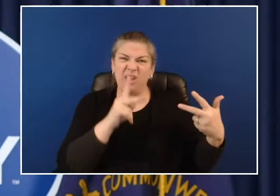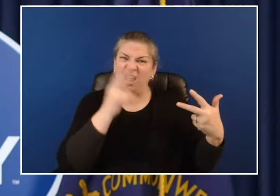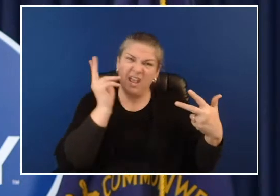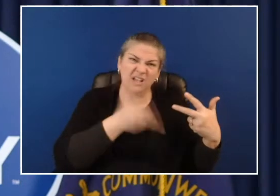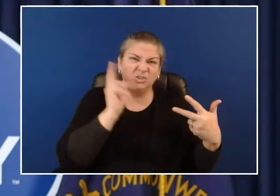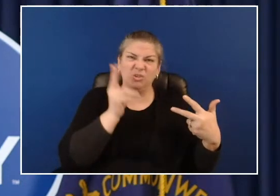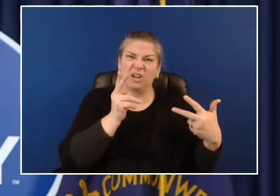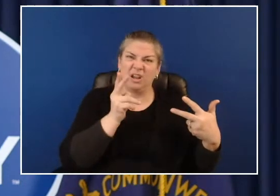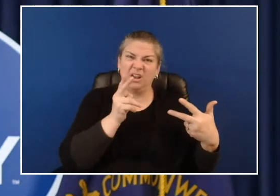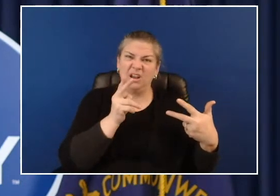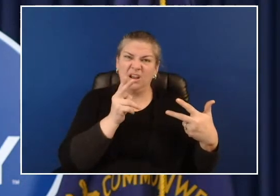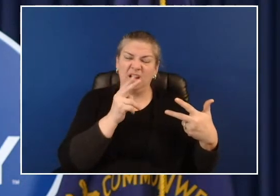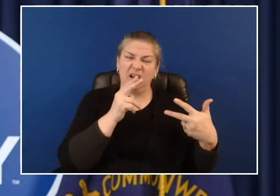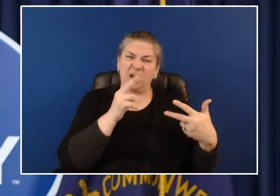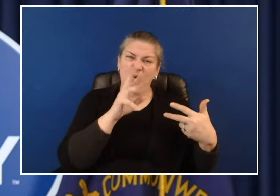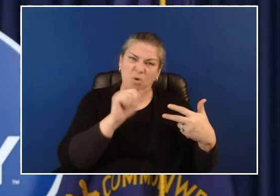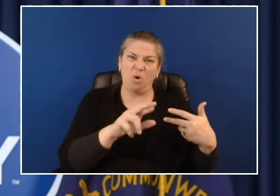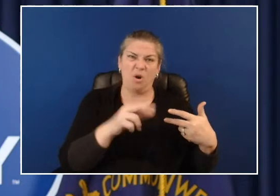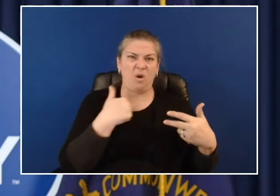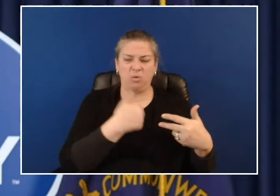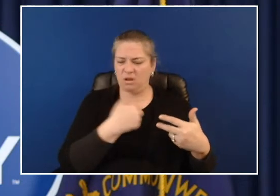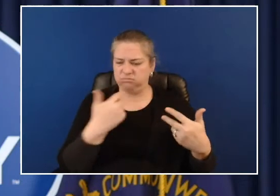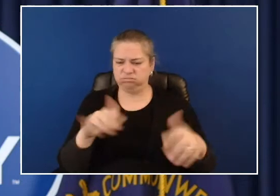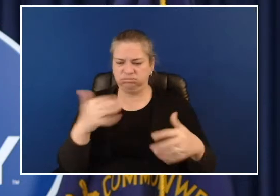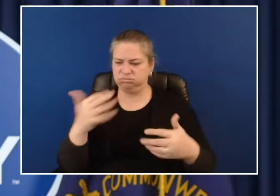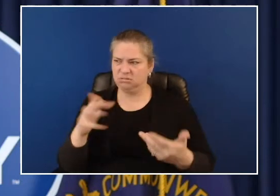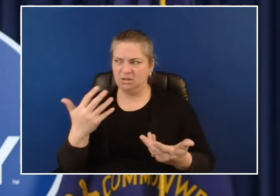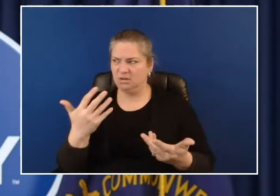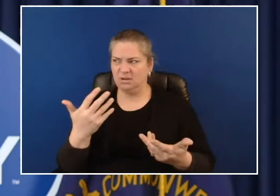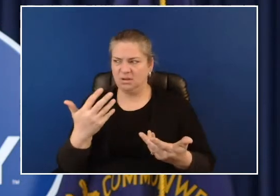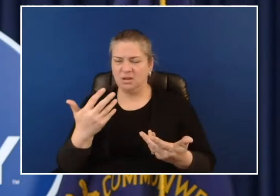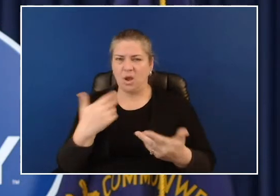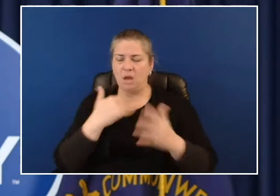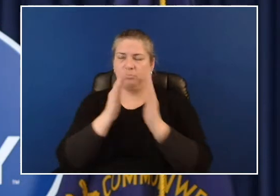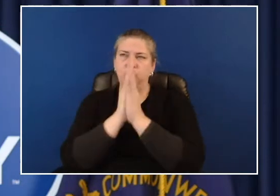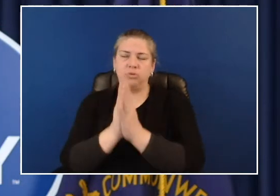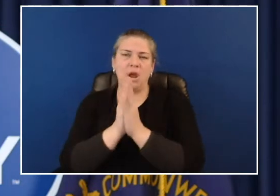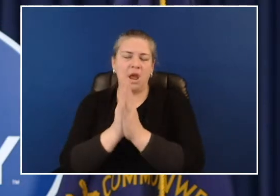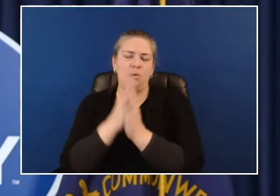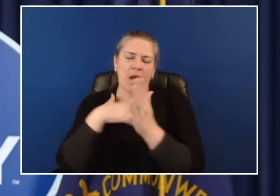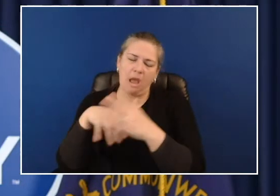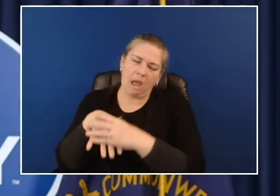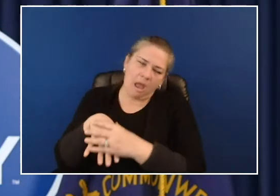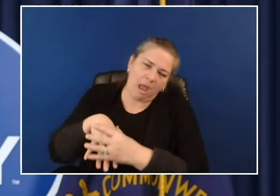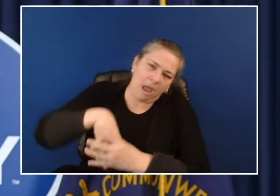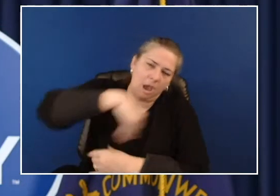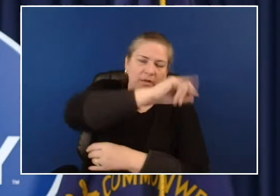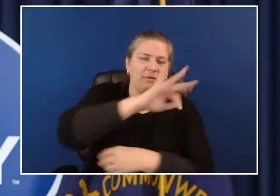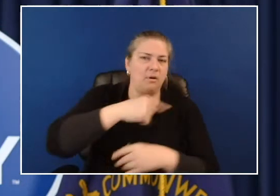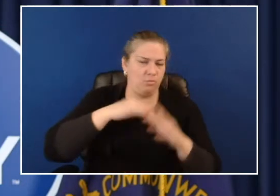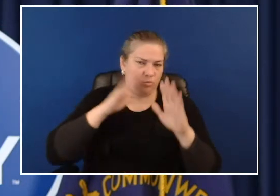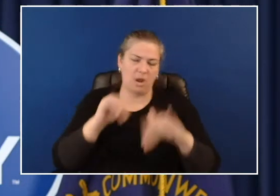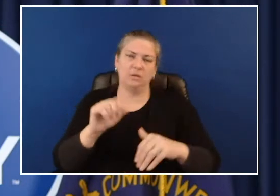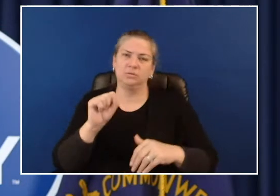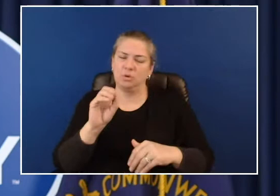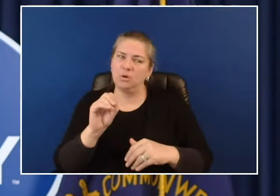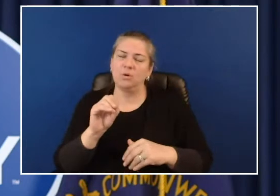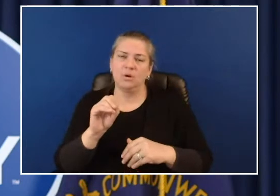So I pray that it's going towards endemic. We got to be strong enough if it's not.